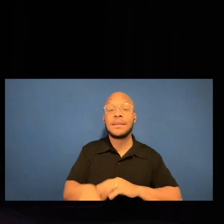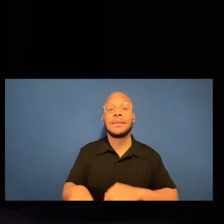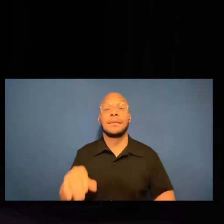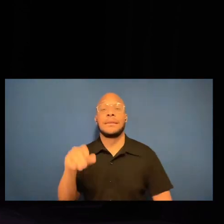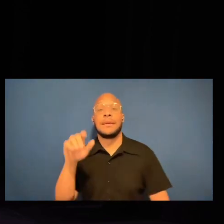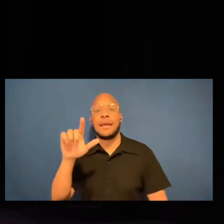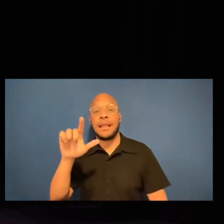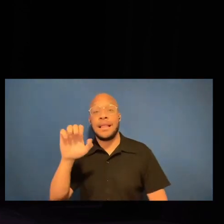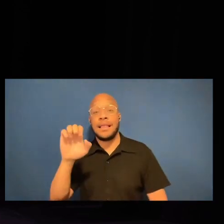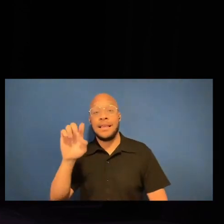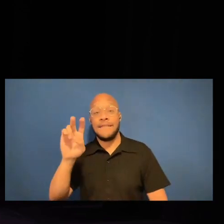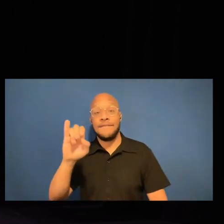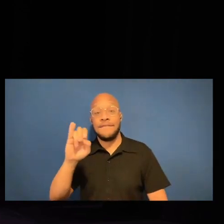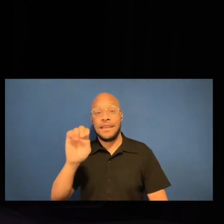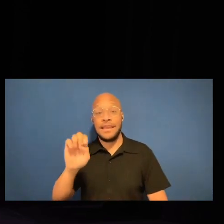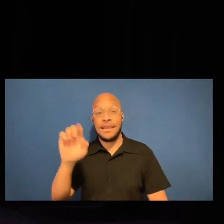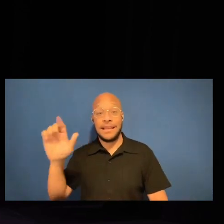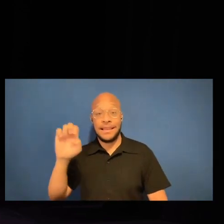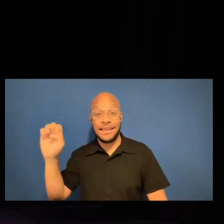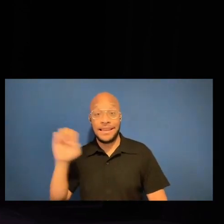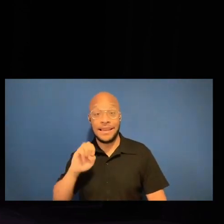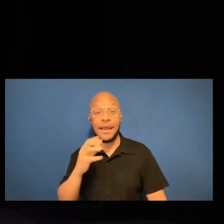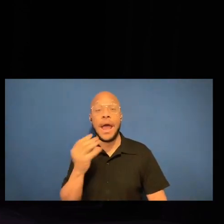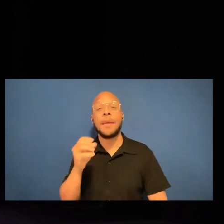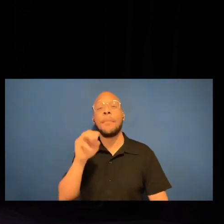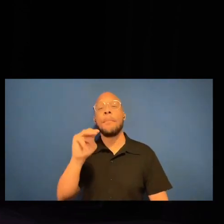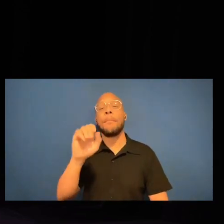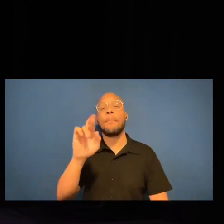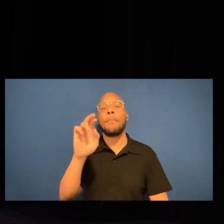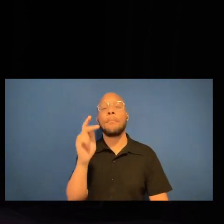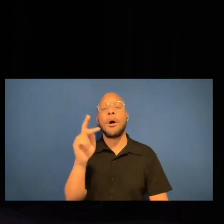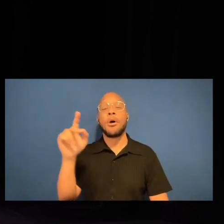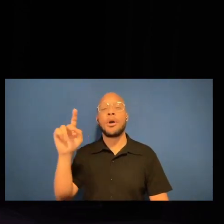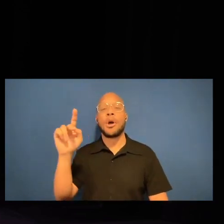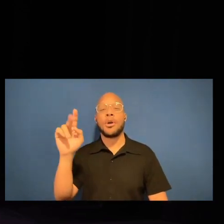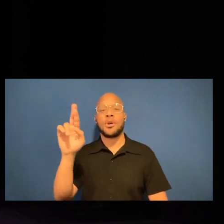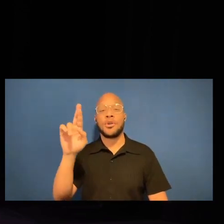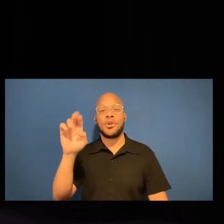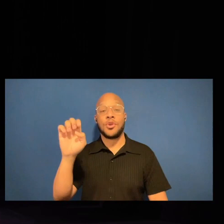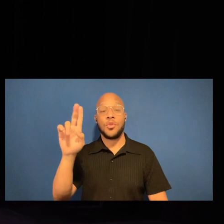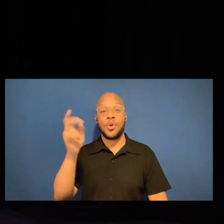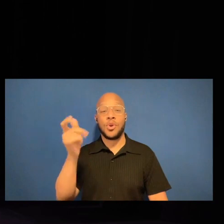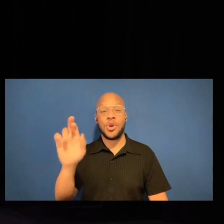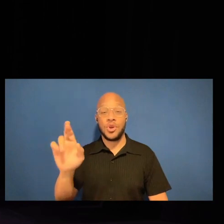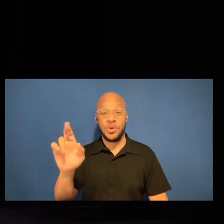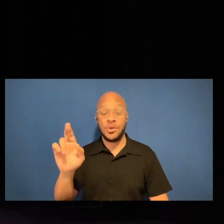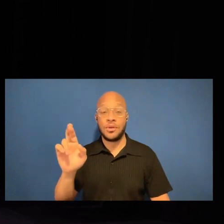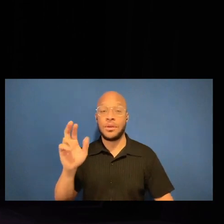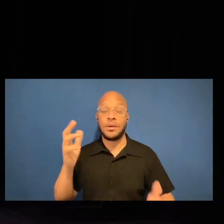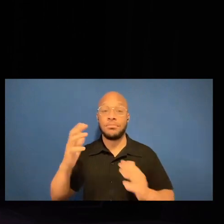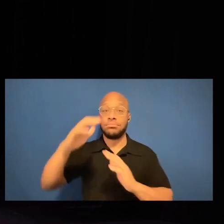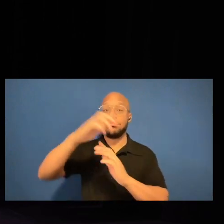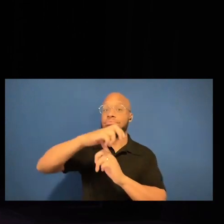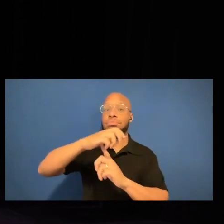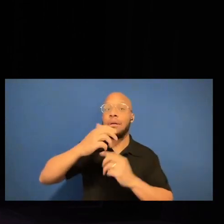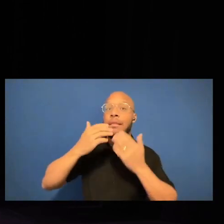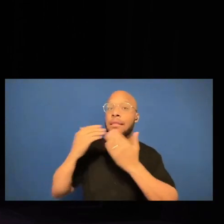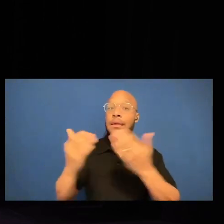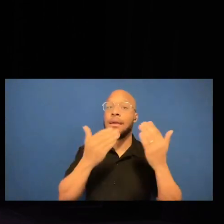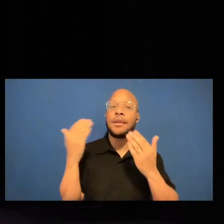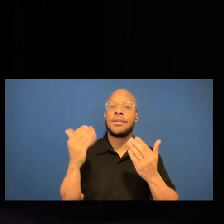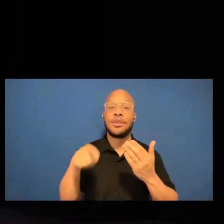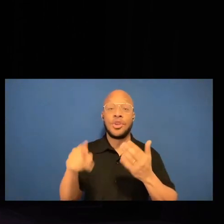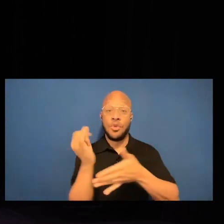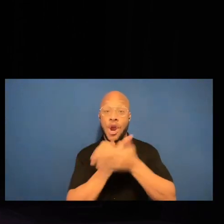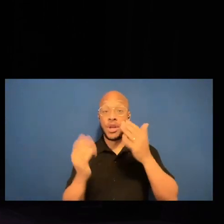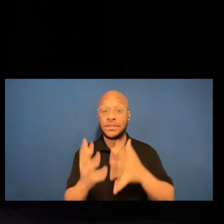over 200 artists that are performing this weekend in Under the Radar events. And last but not least, the New